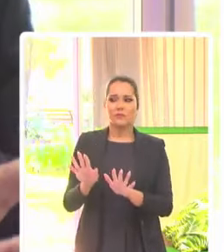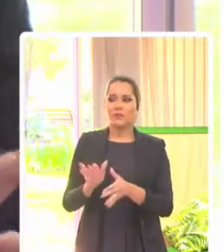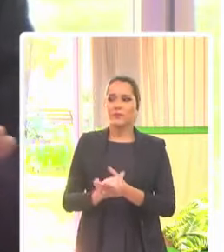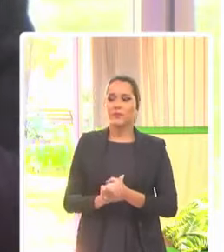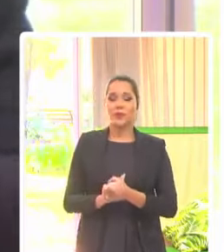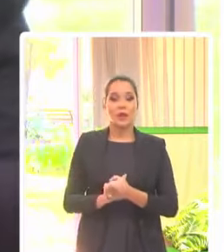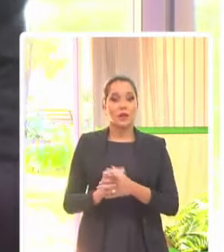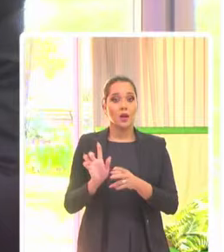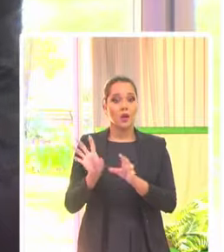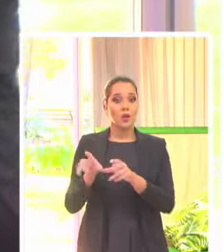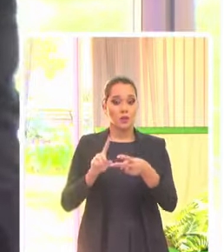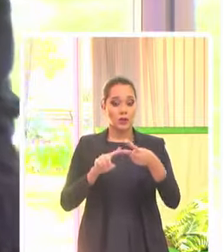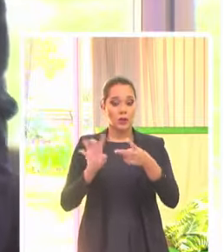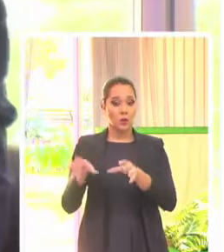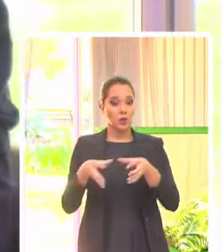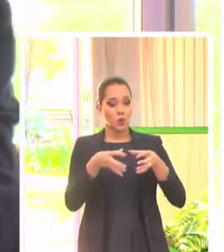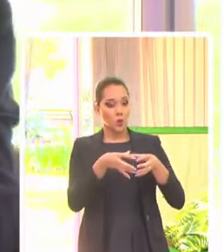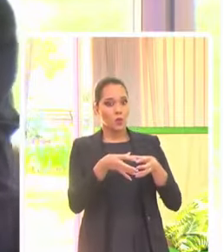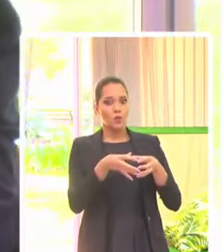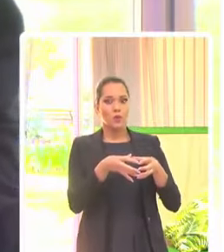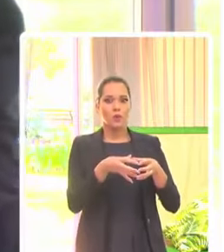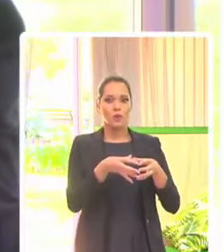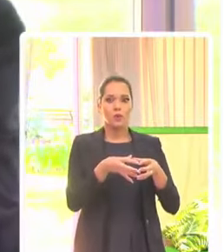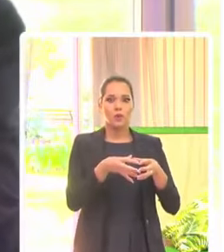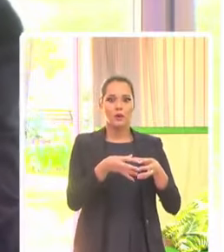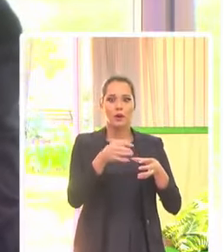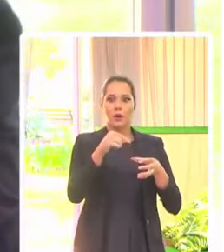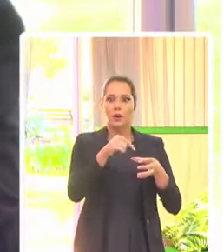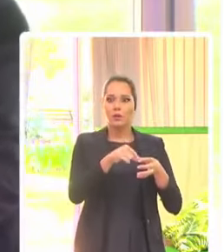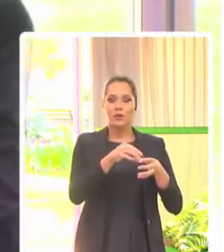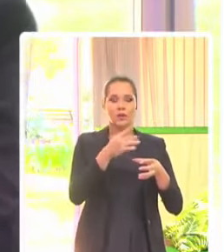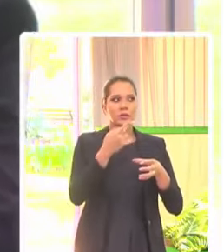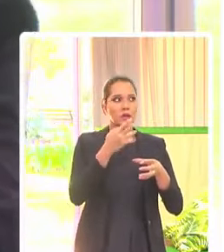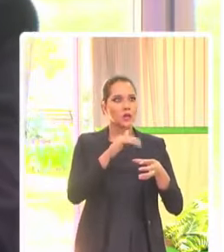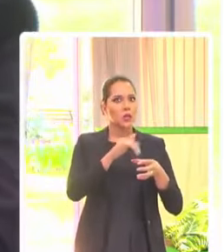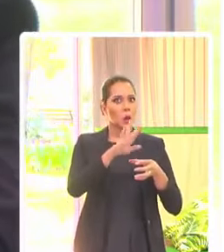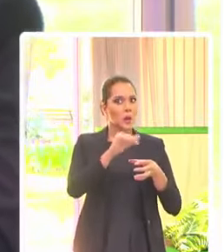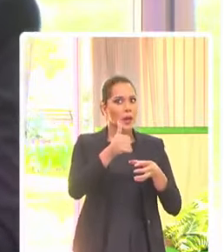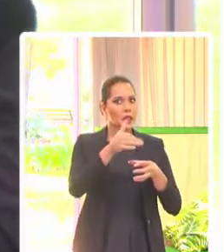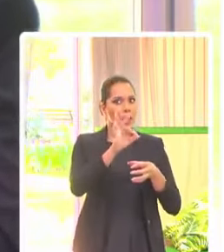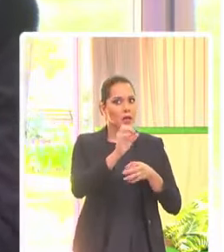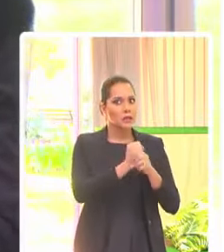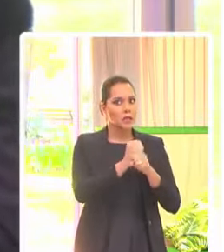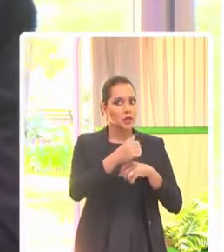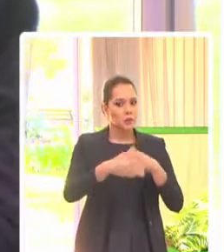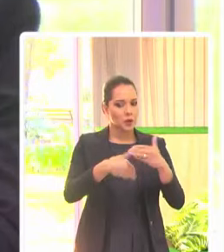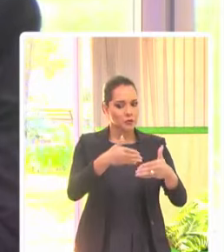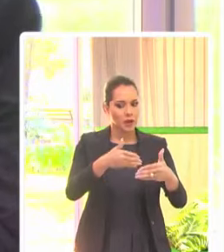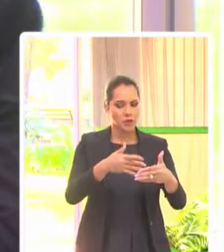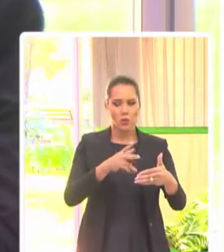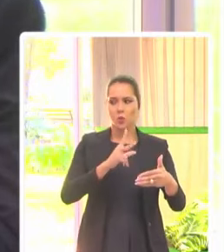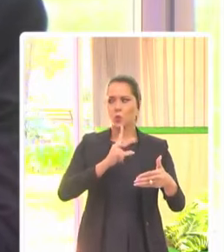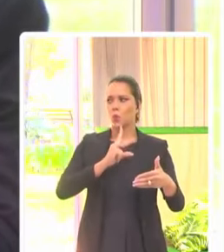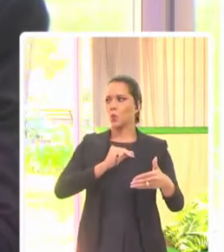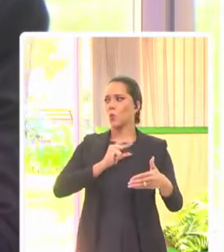Another group, I have 10 more years, I want to make a change.